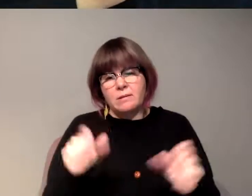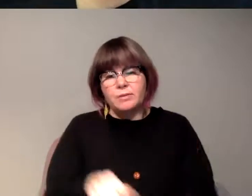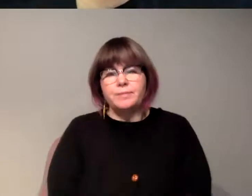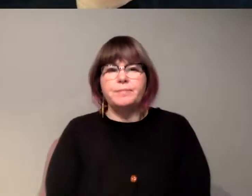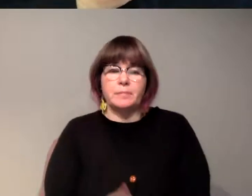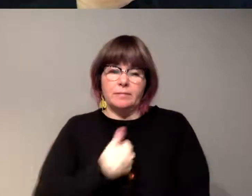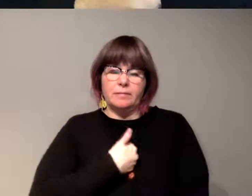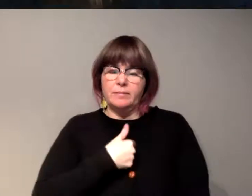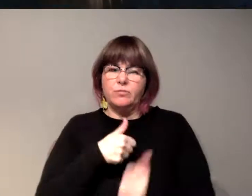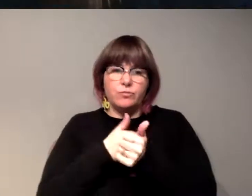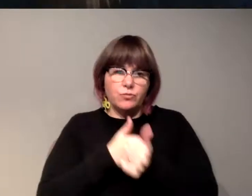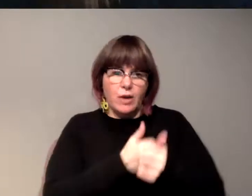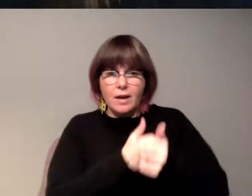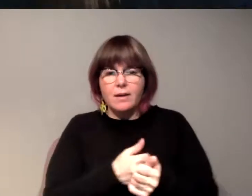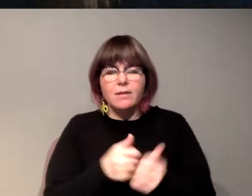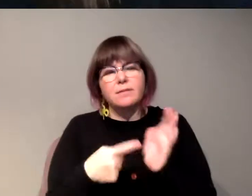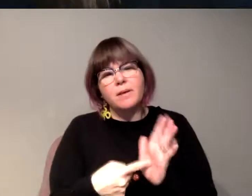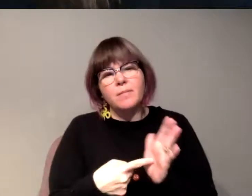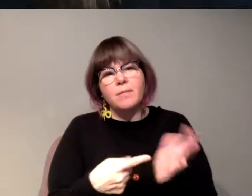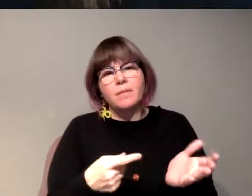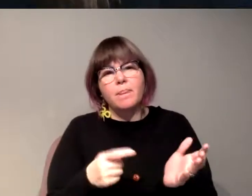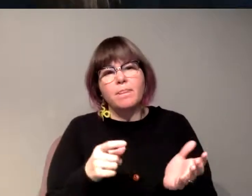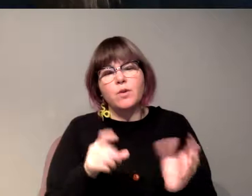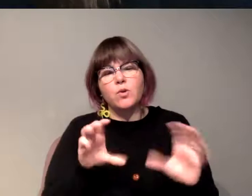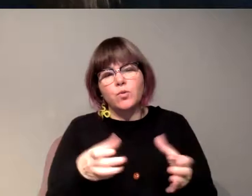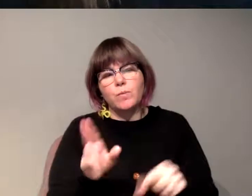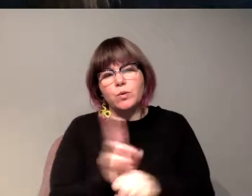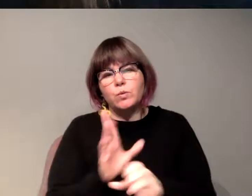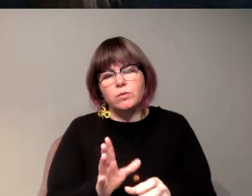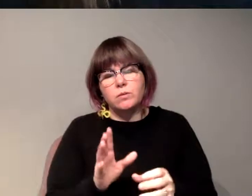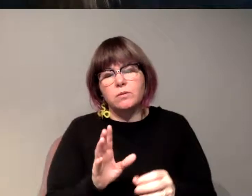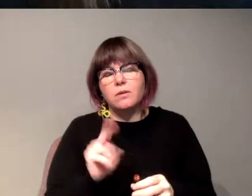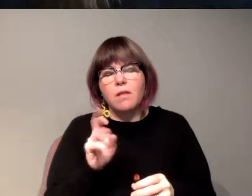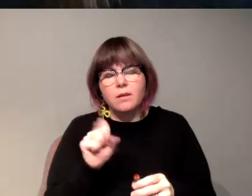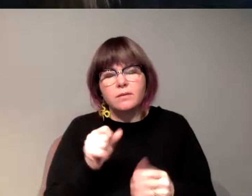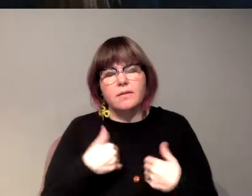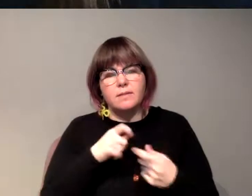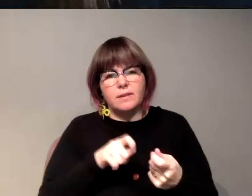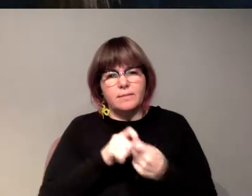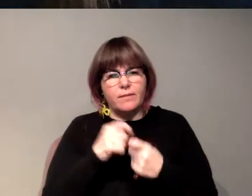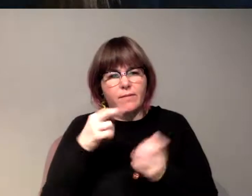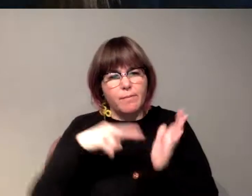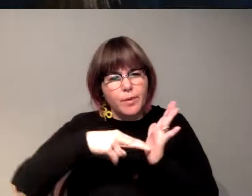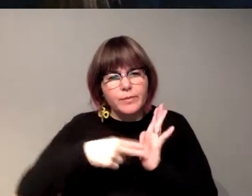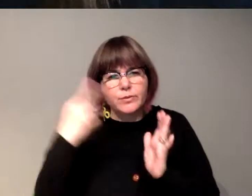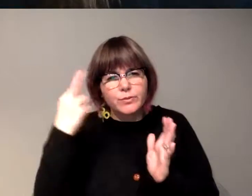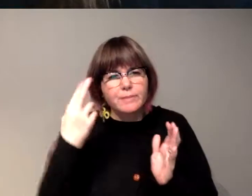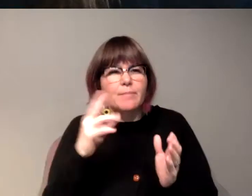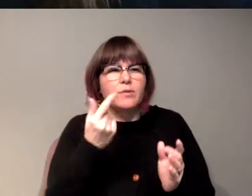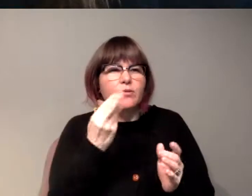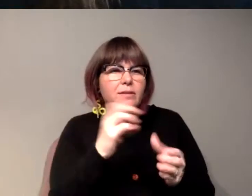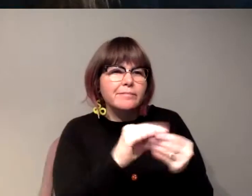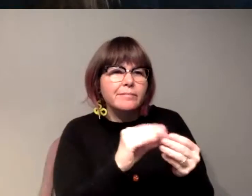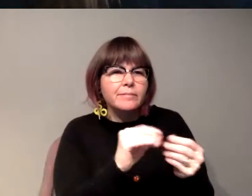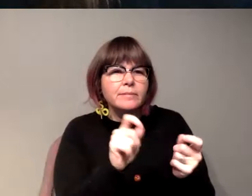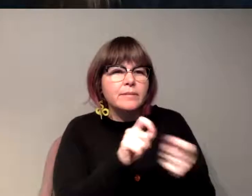don't track, for example, like group users unless there's a specific reason, which may be great, can talk about in terms of like